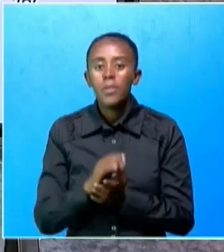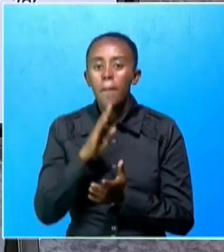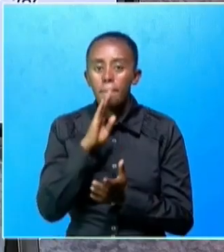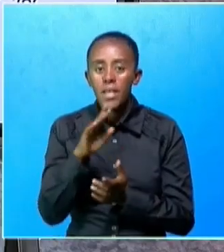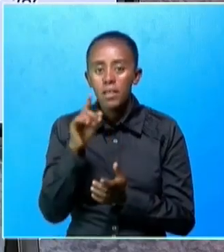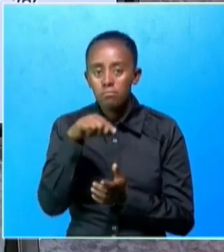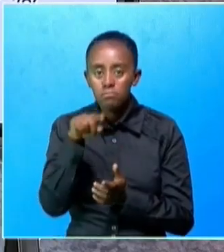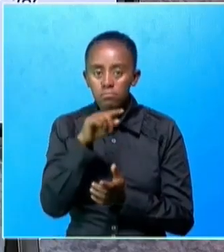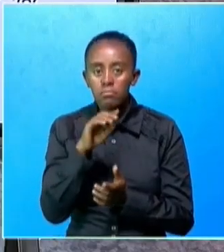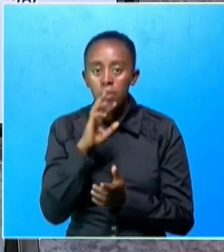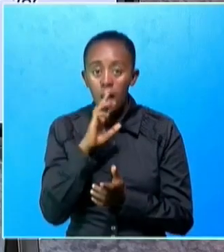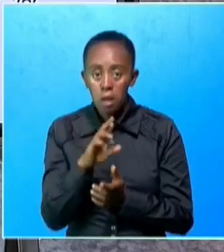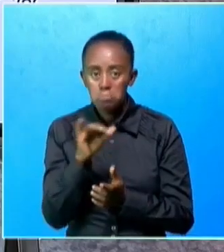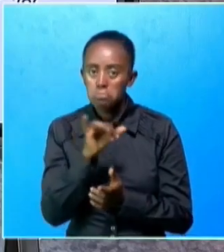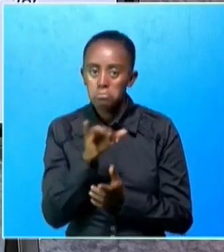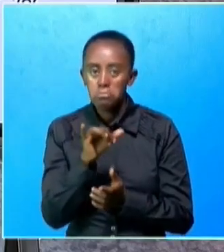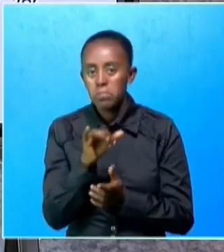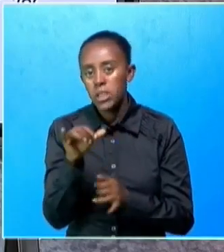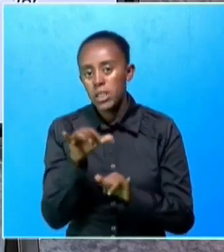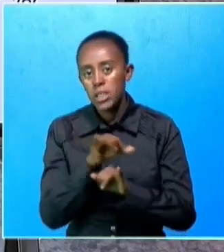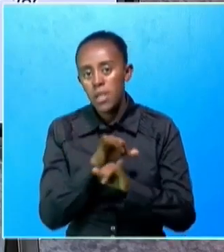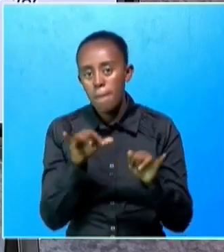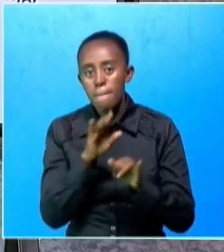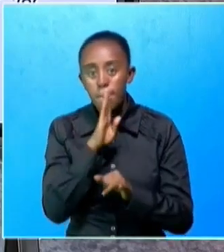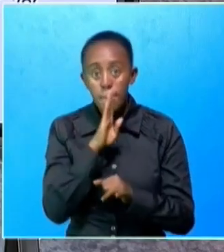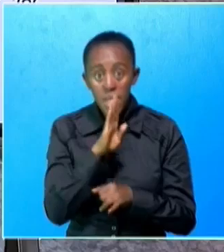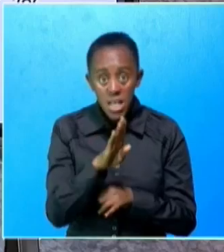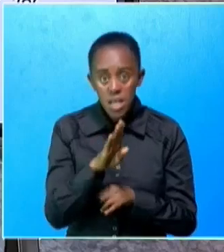They are both the same.